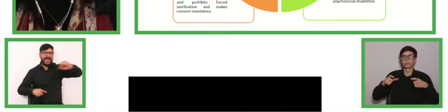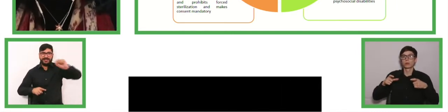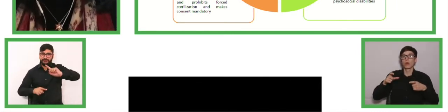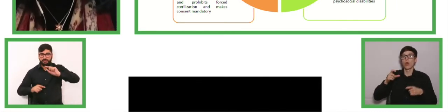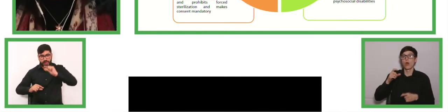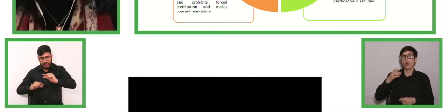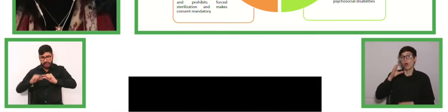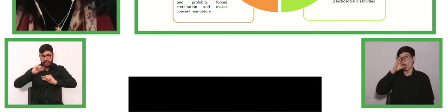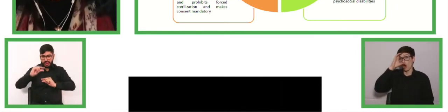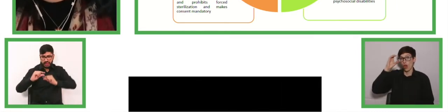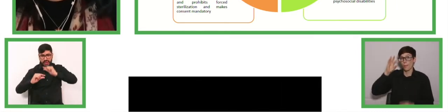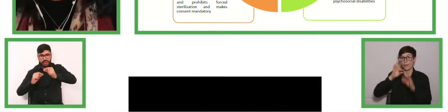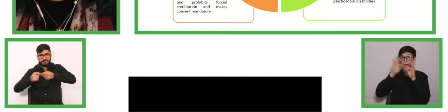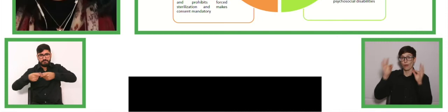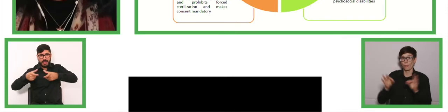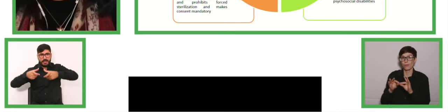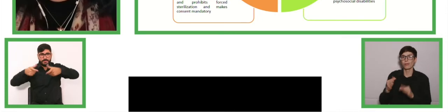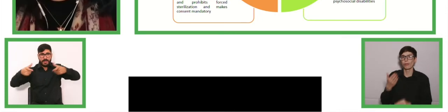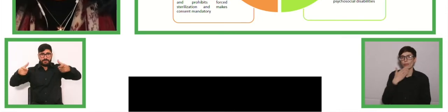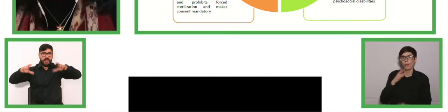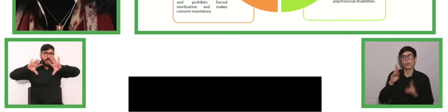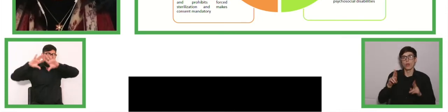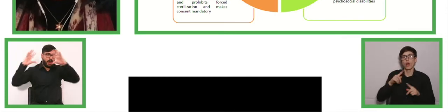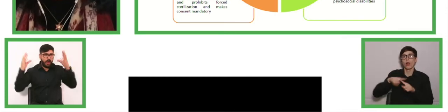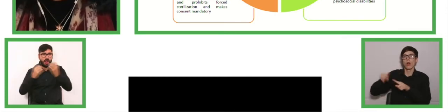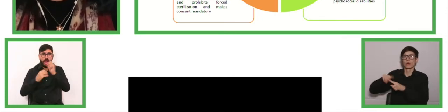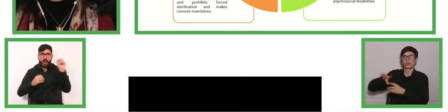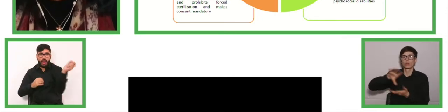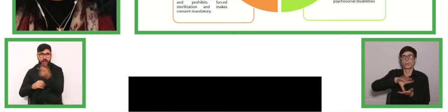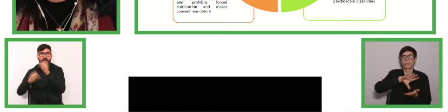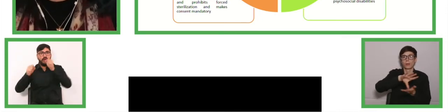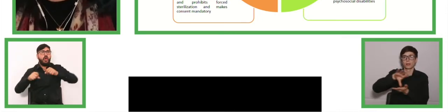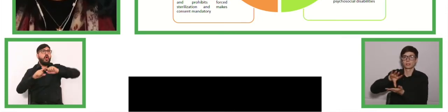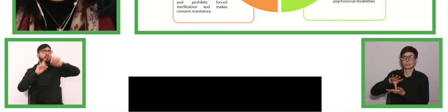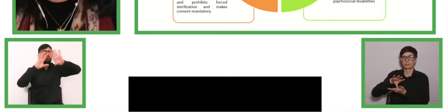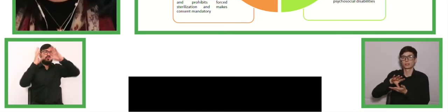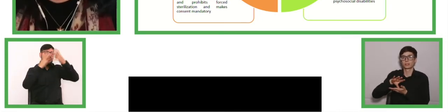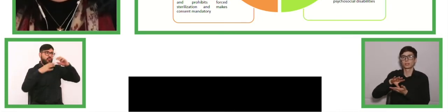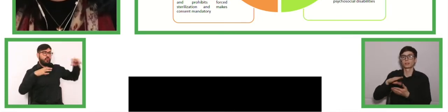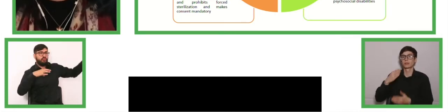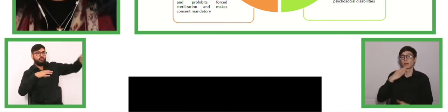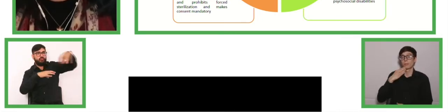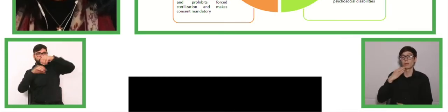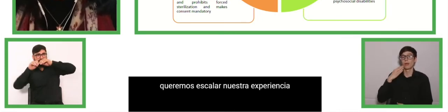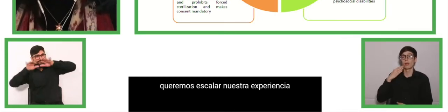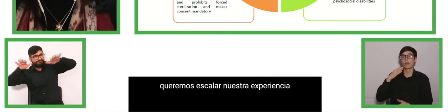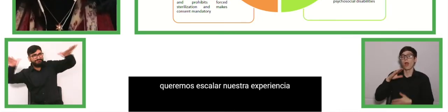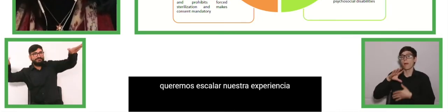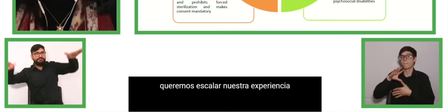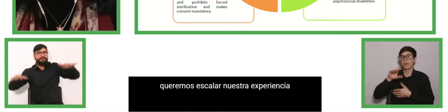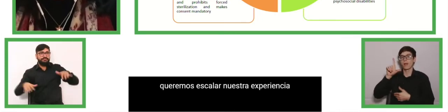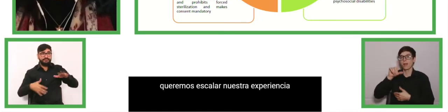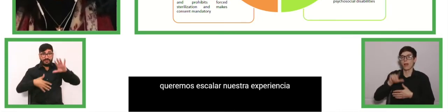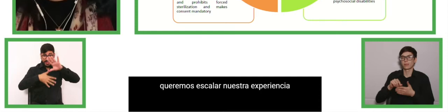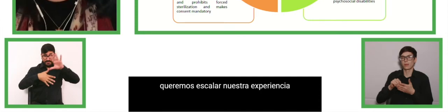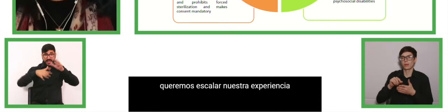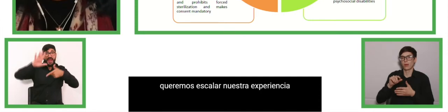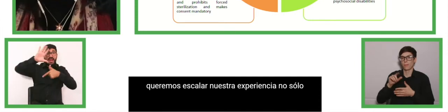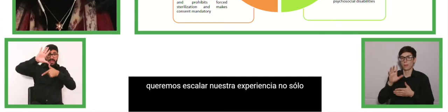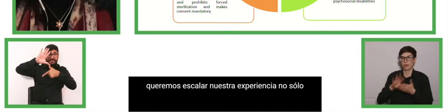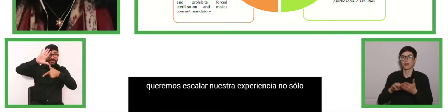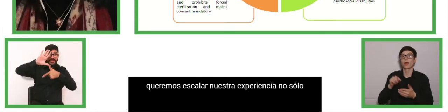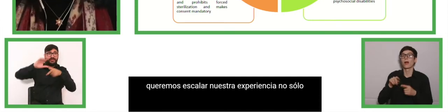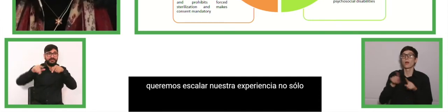countries, also in Latin America. So we celebrate, of course, that Zero Project stay